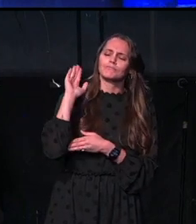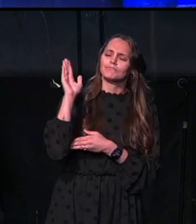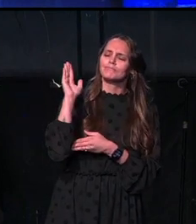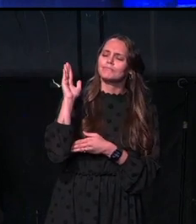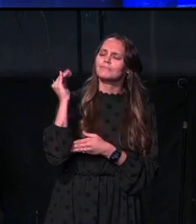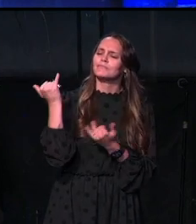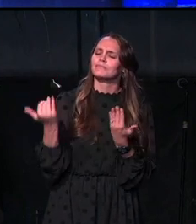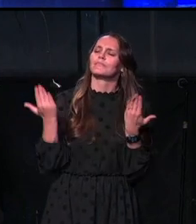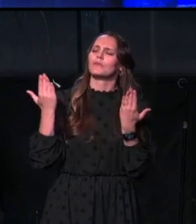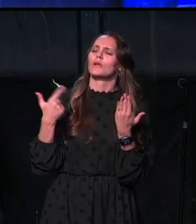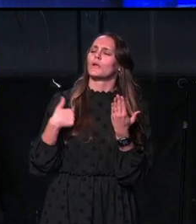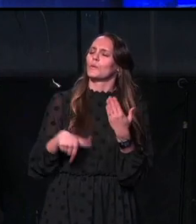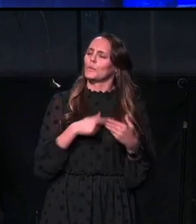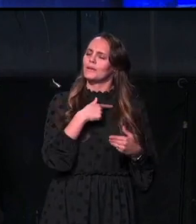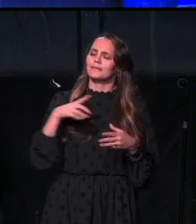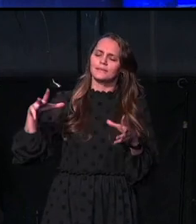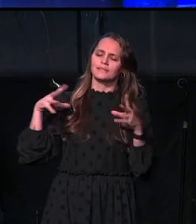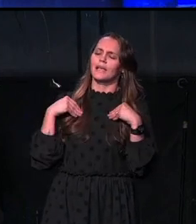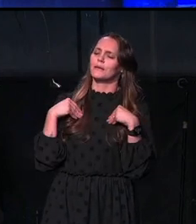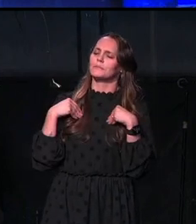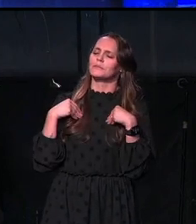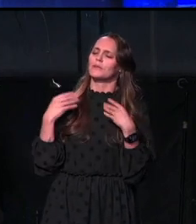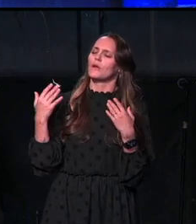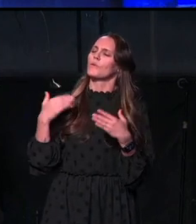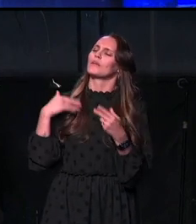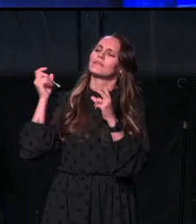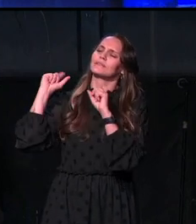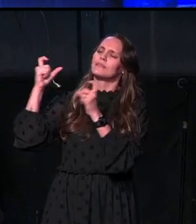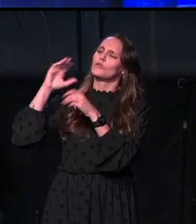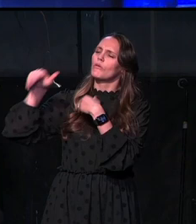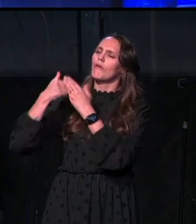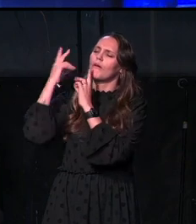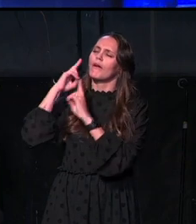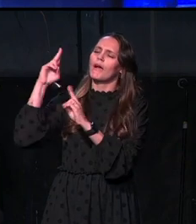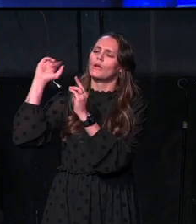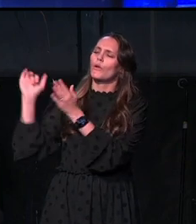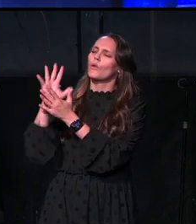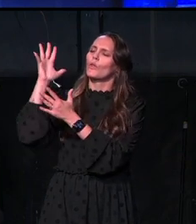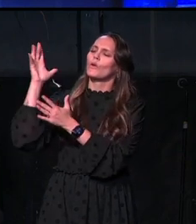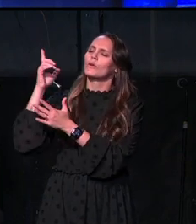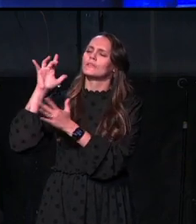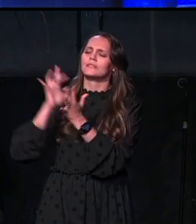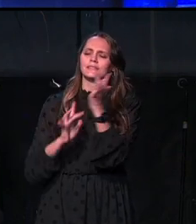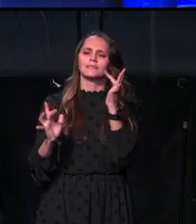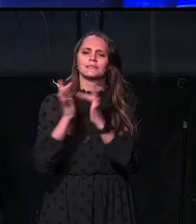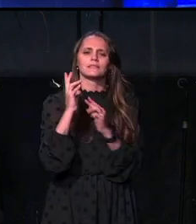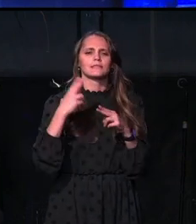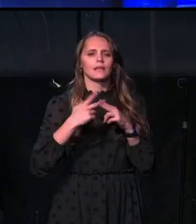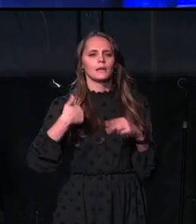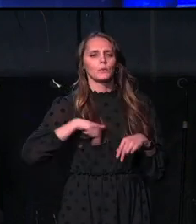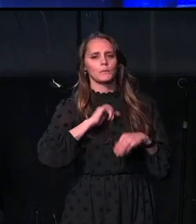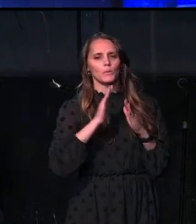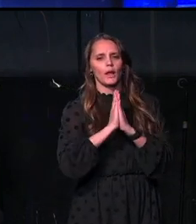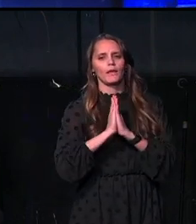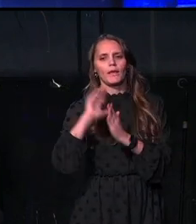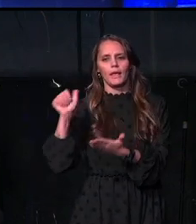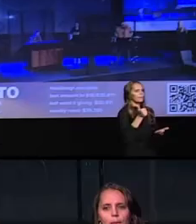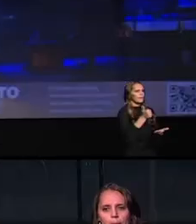saying. We'll give you all the honor and glory. In Jesus' name we pray. Amen.